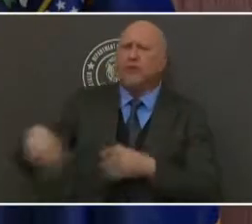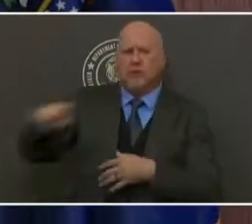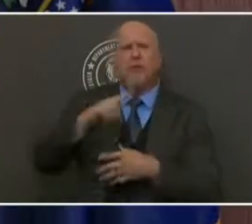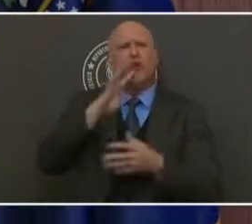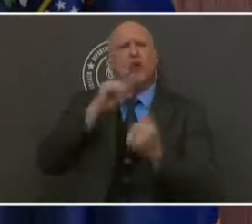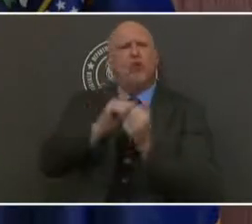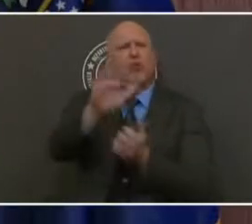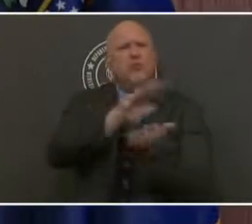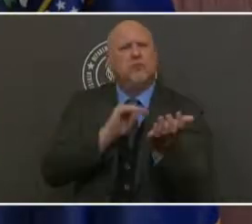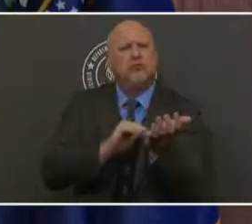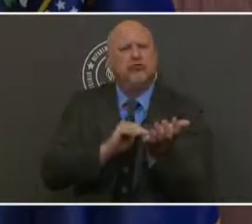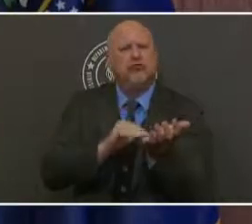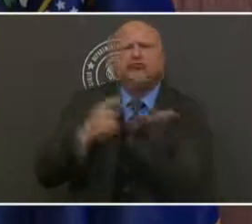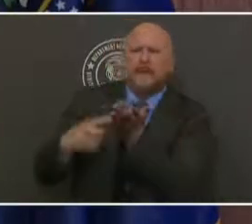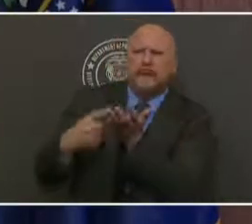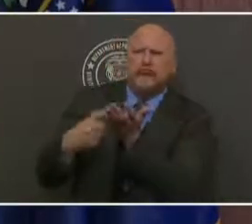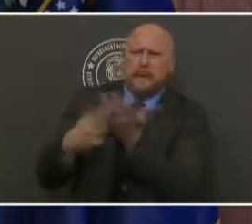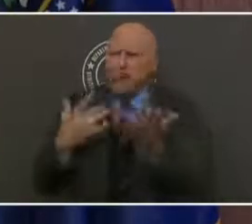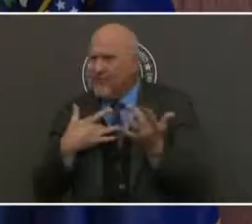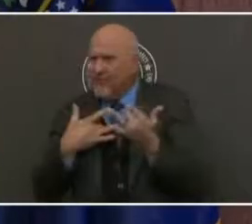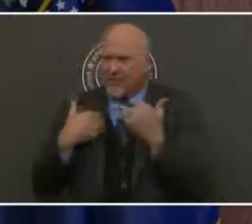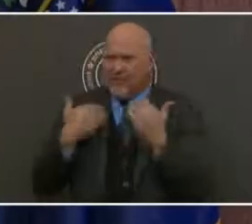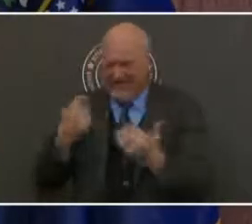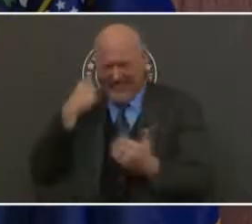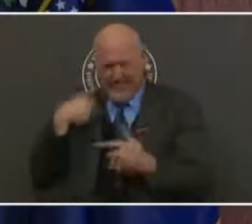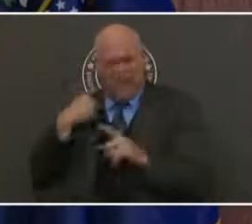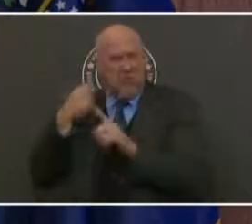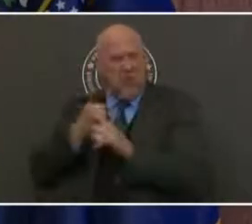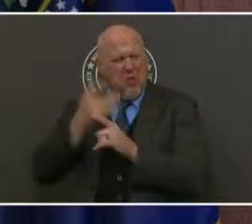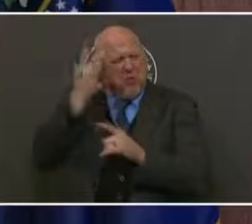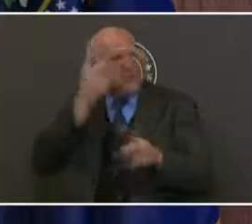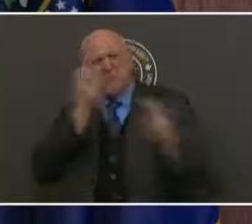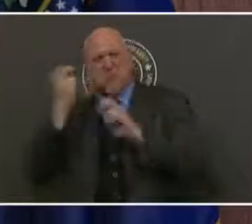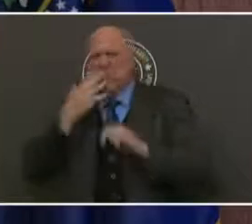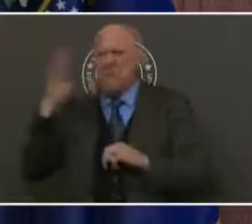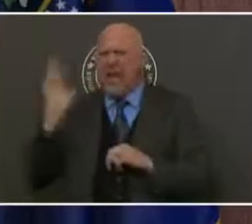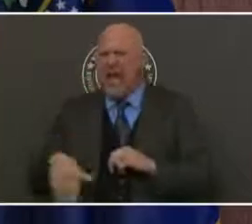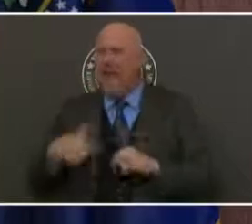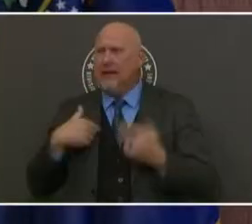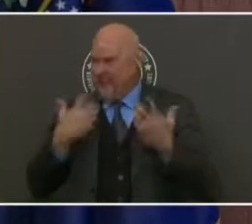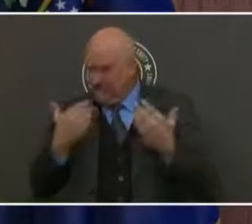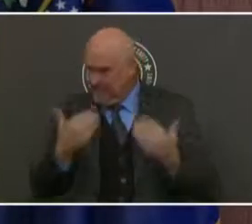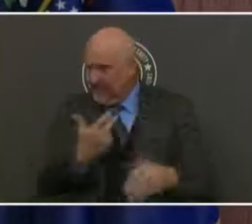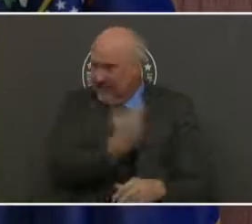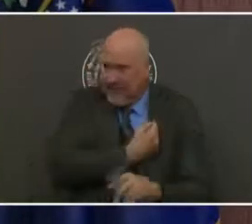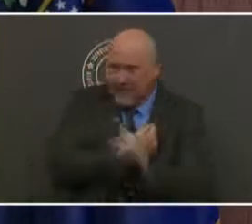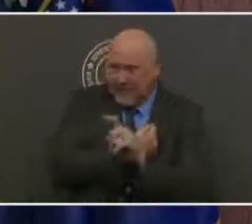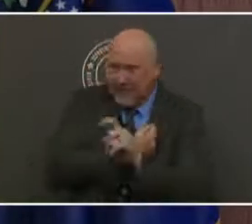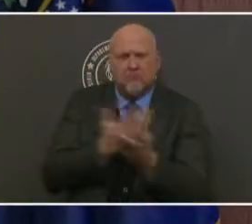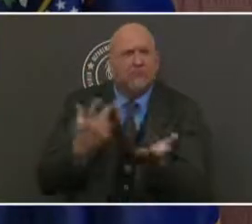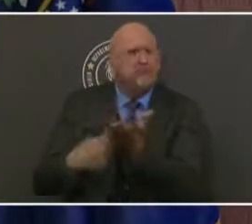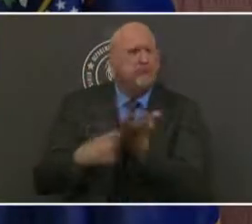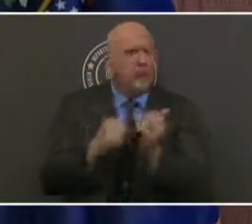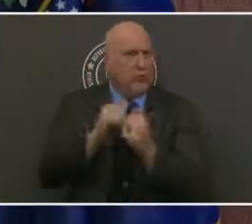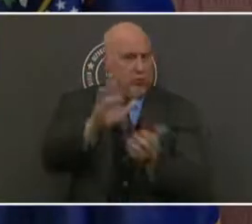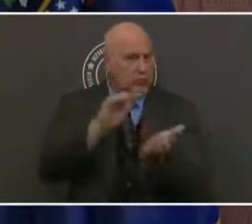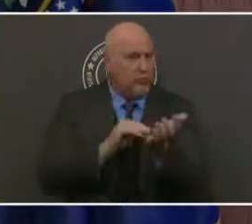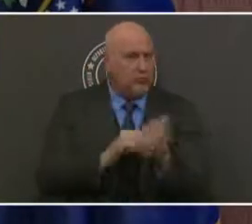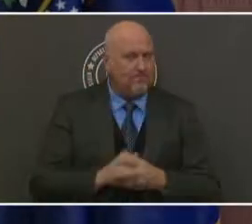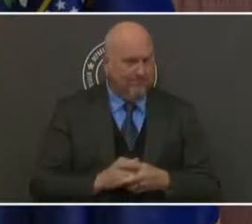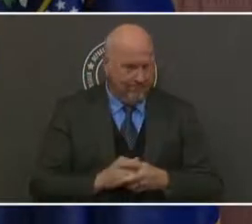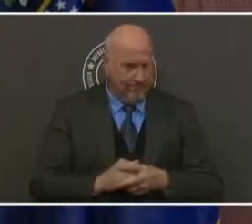from that wait. I also want to update you on our equity